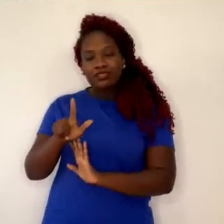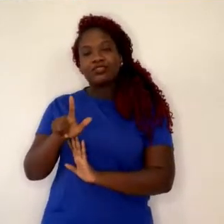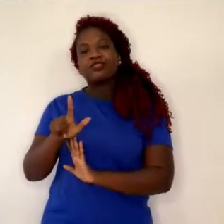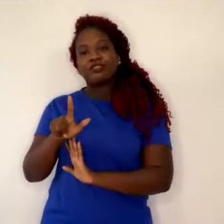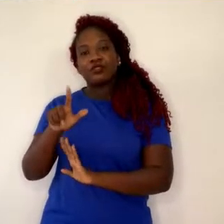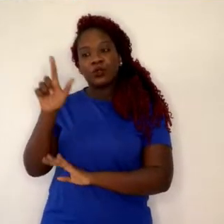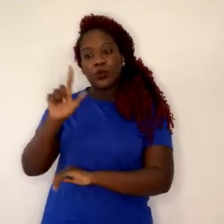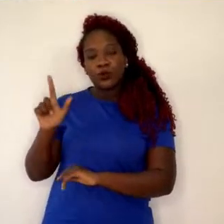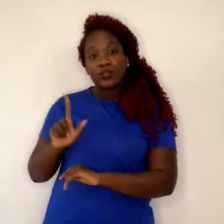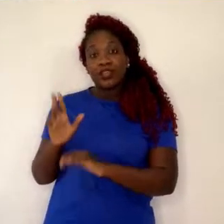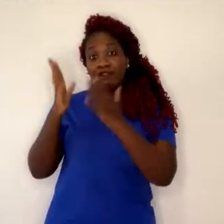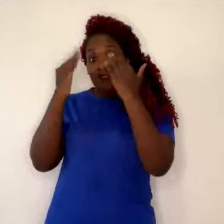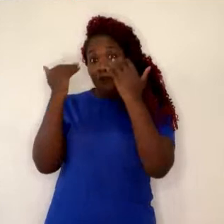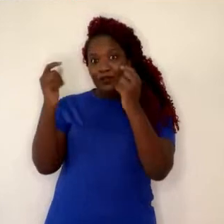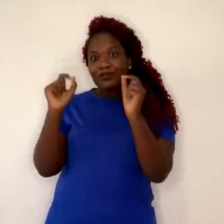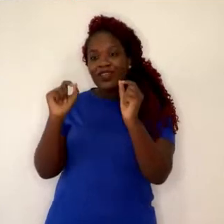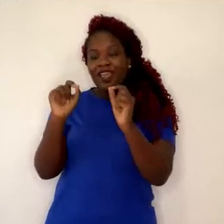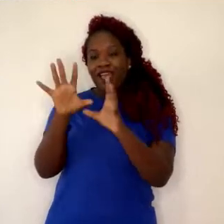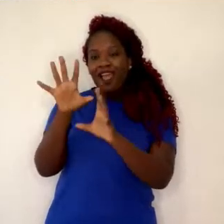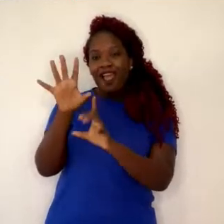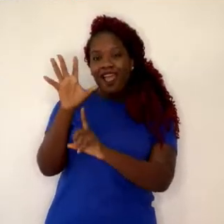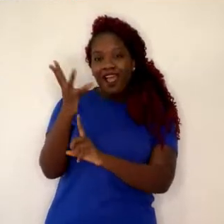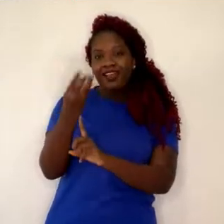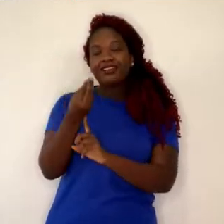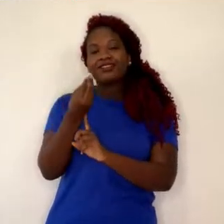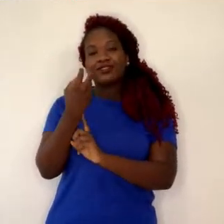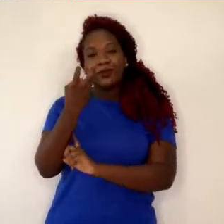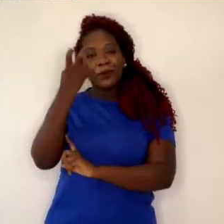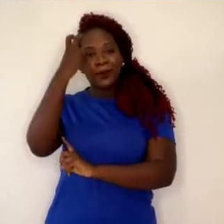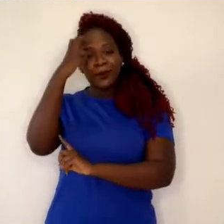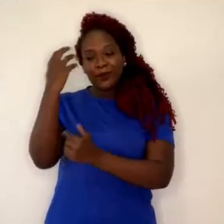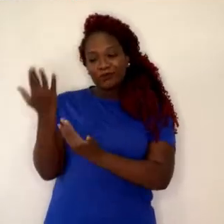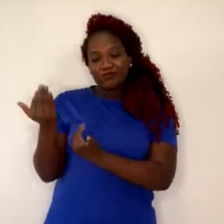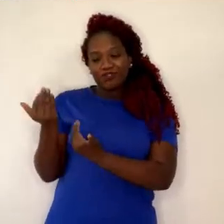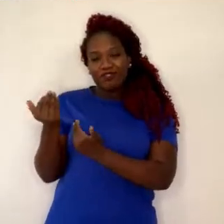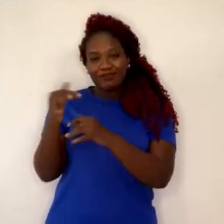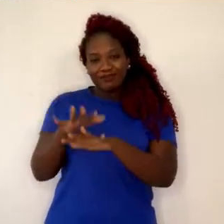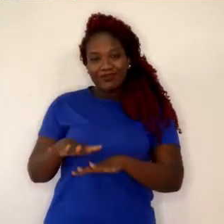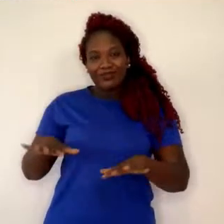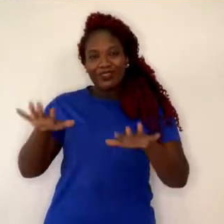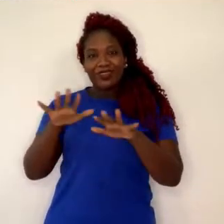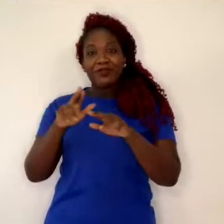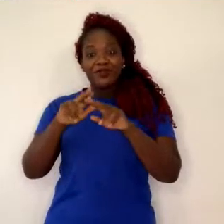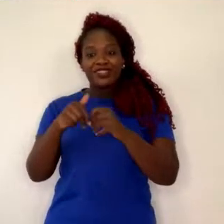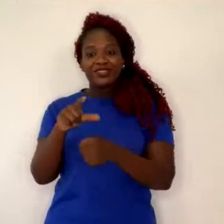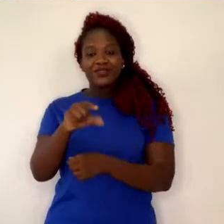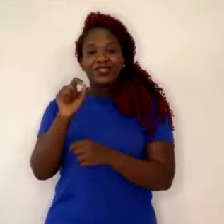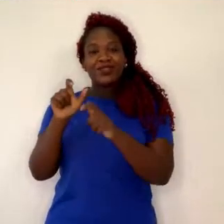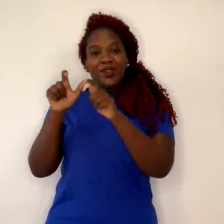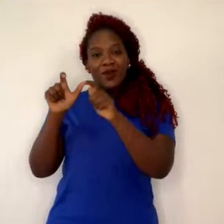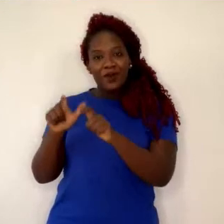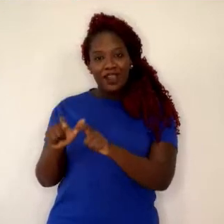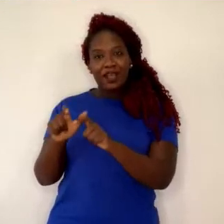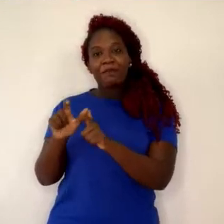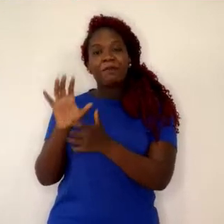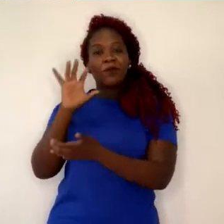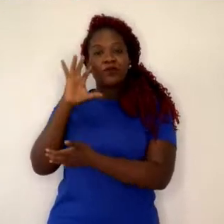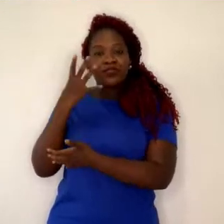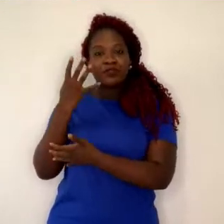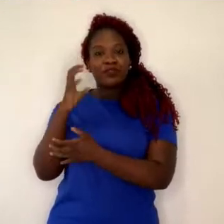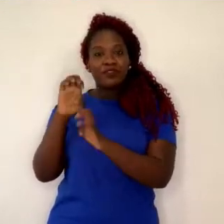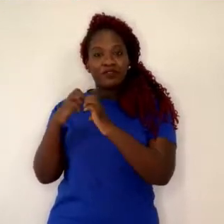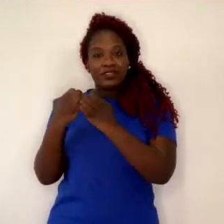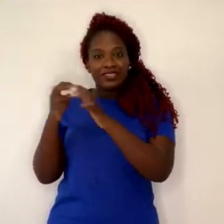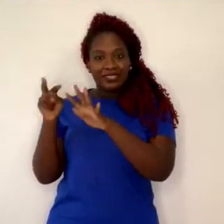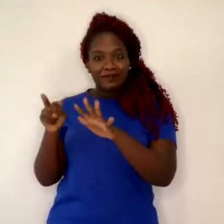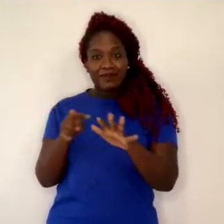of London, and this region is famous for breathing art, culture, and youth. It is not a coincidence that we have